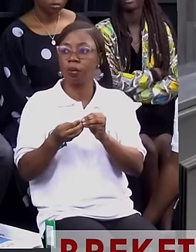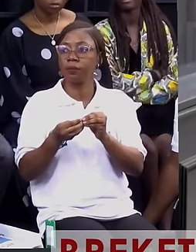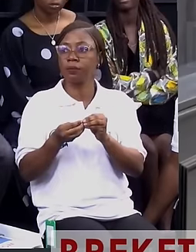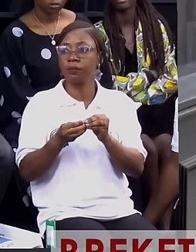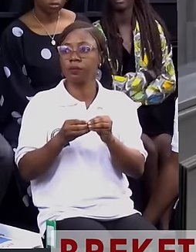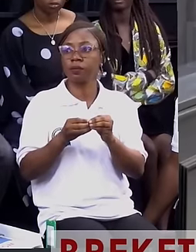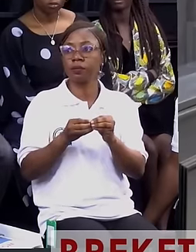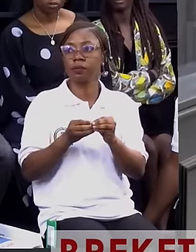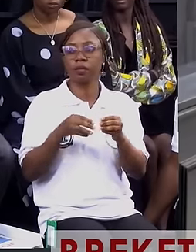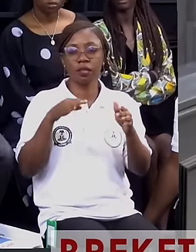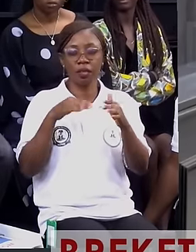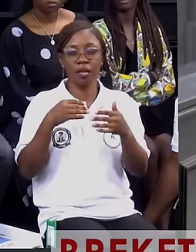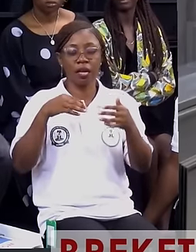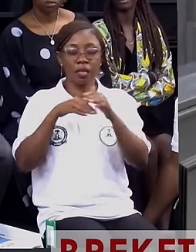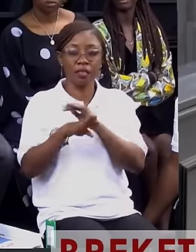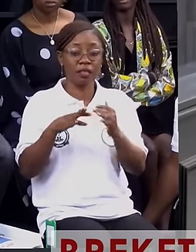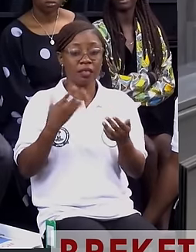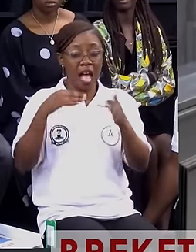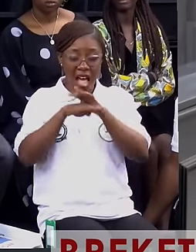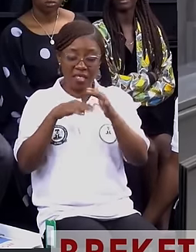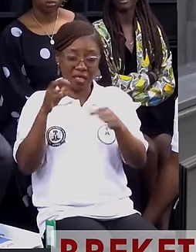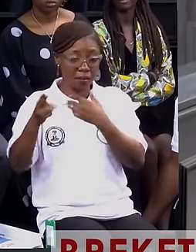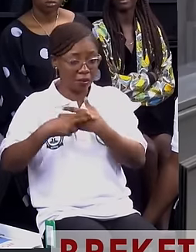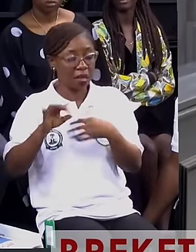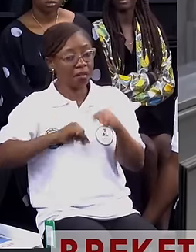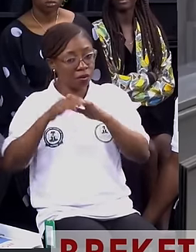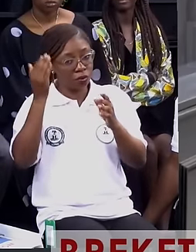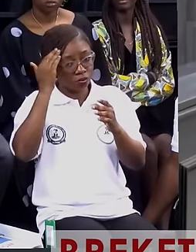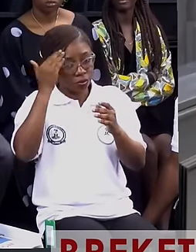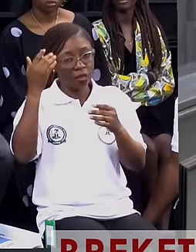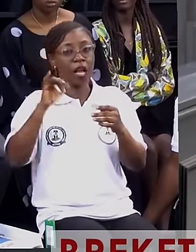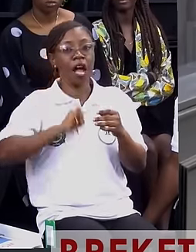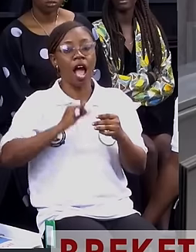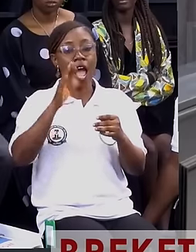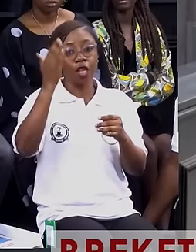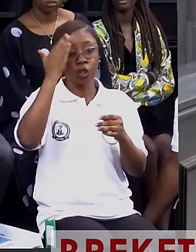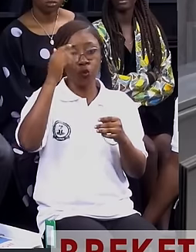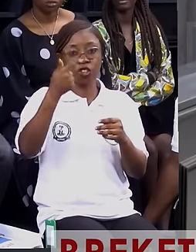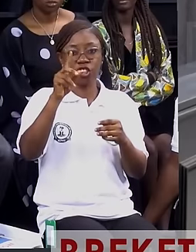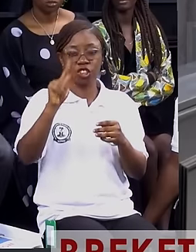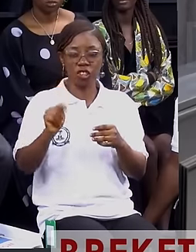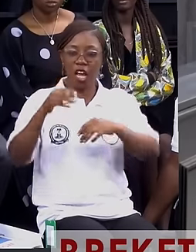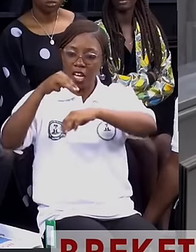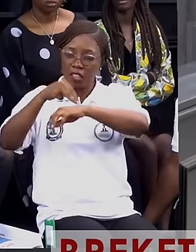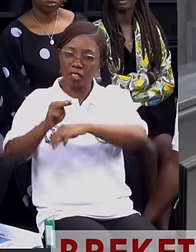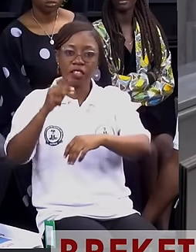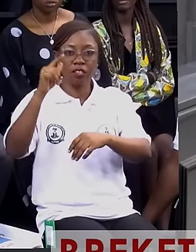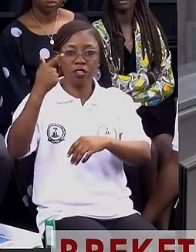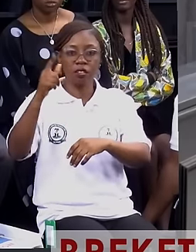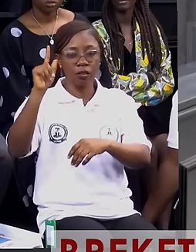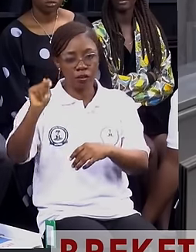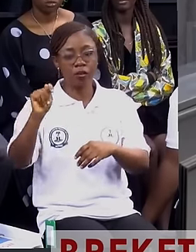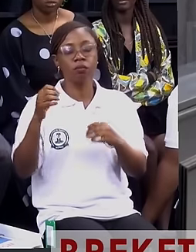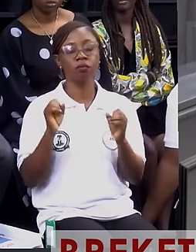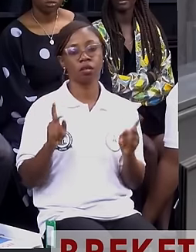They said I should send access. I don't know access often. That only know GT. So I send the GT. Okay.